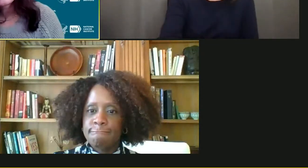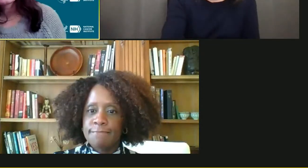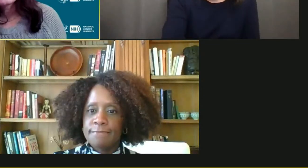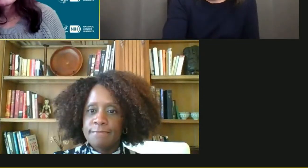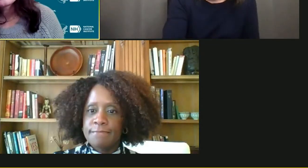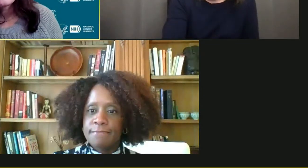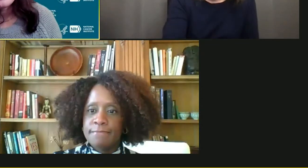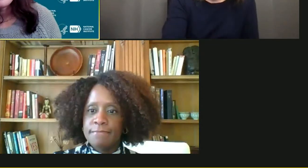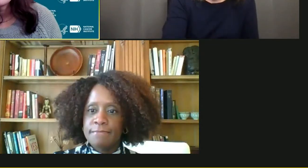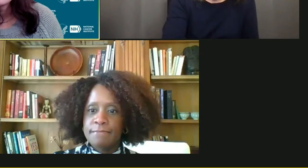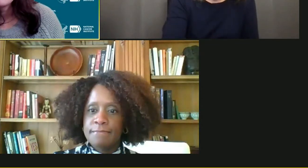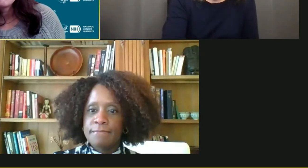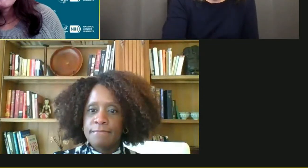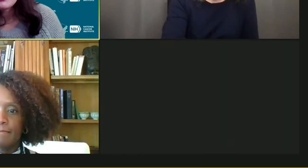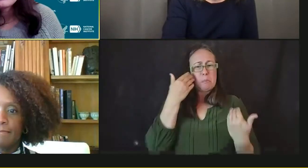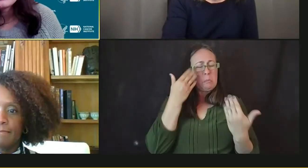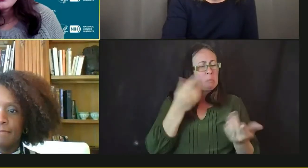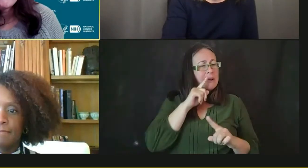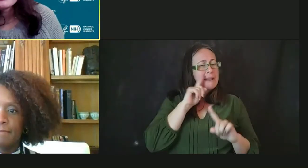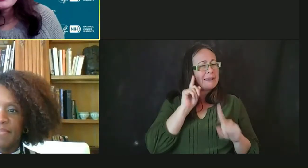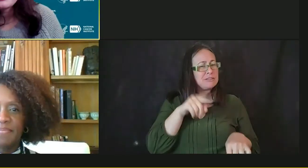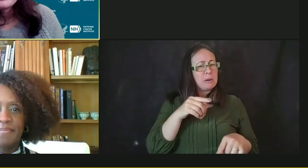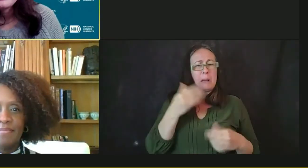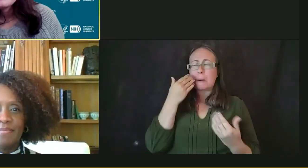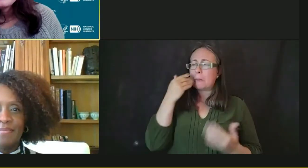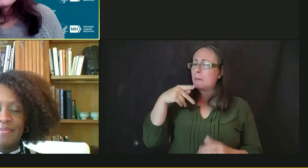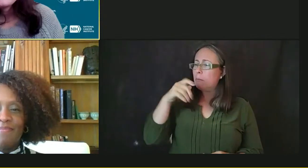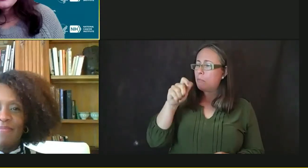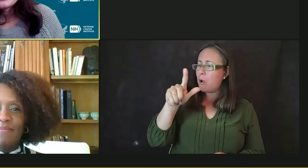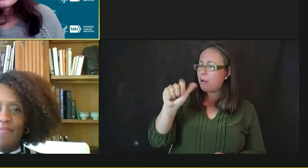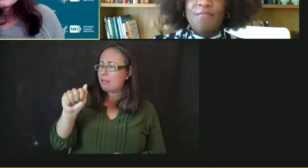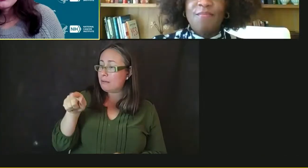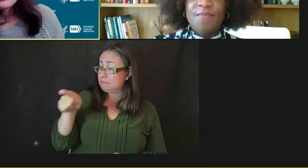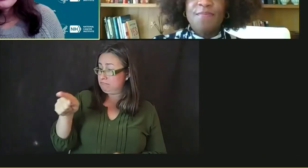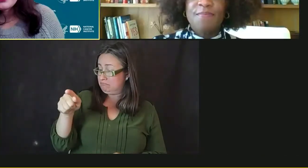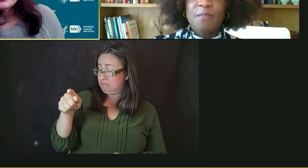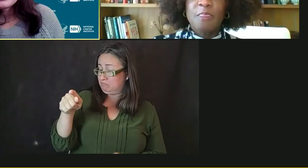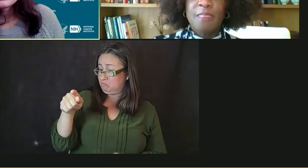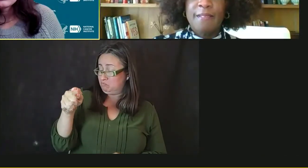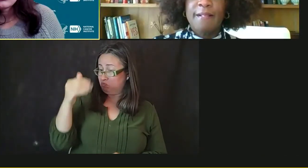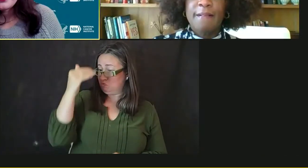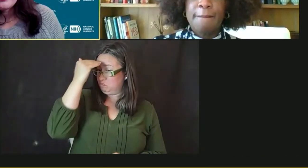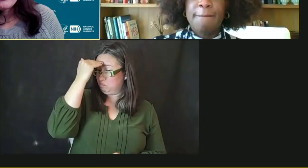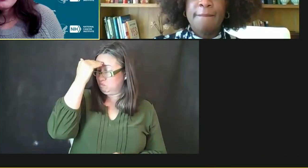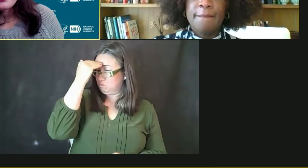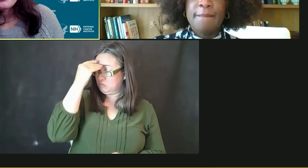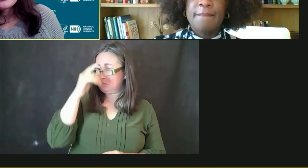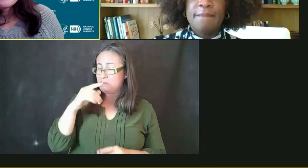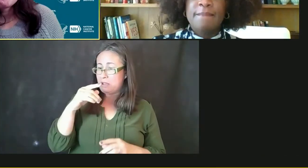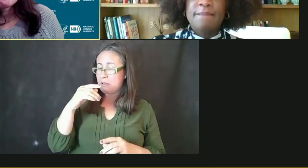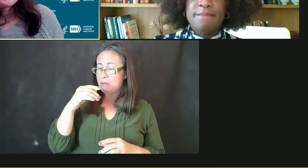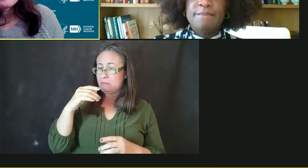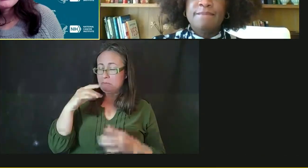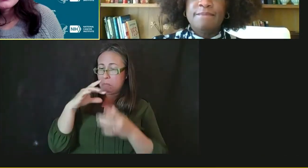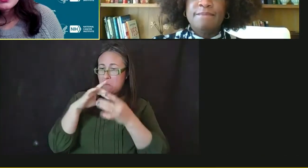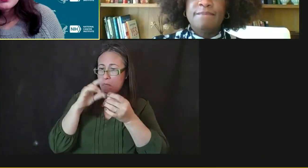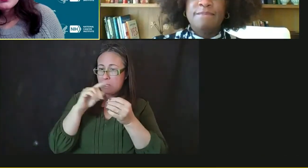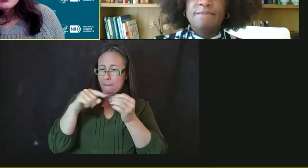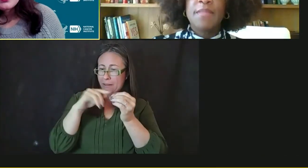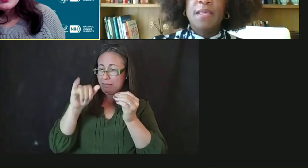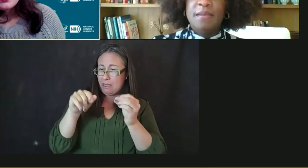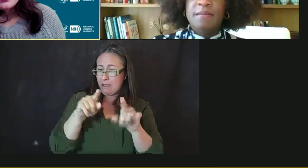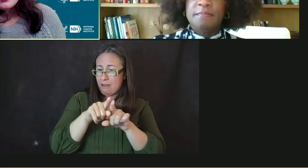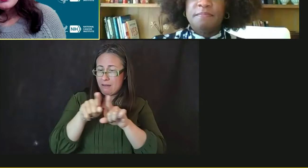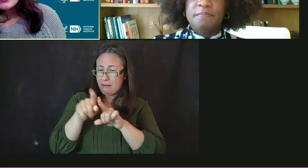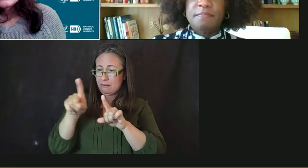really know the answer to that. I don't know if Paula, you have any guidance on that as well. I'd